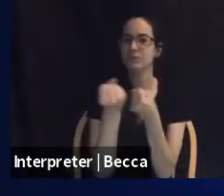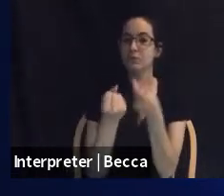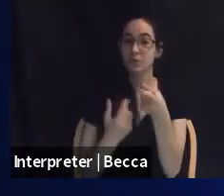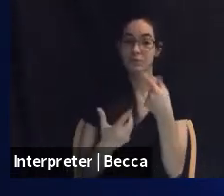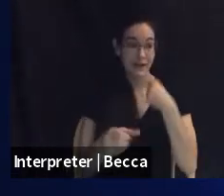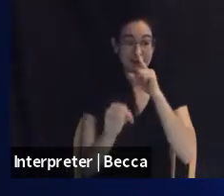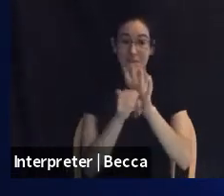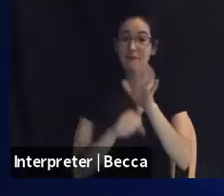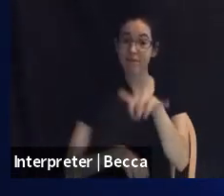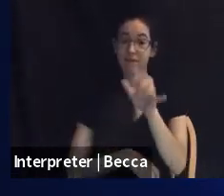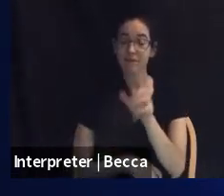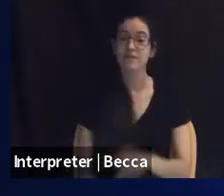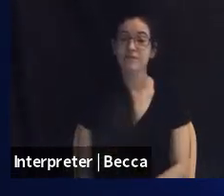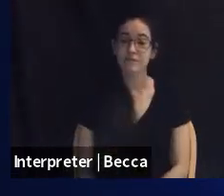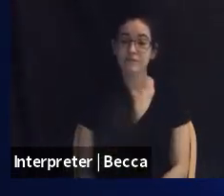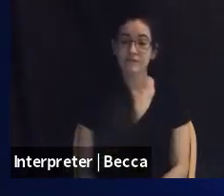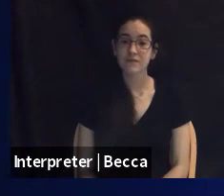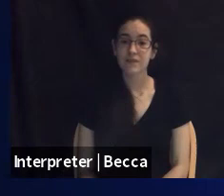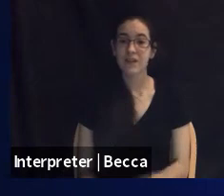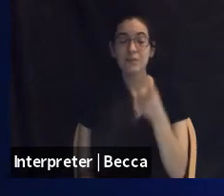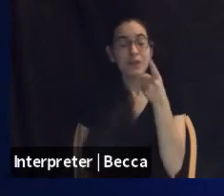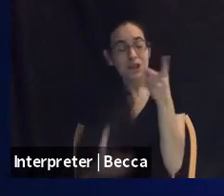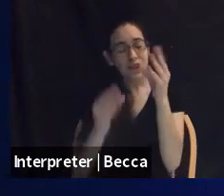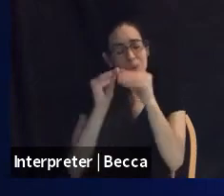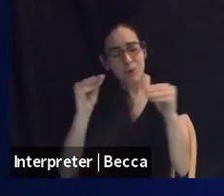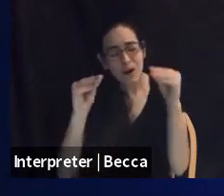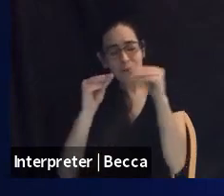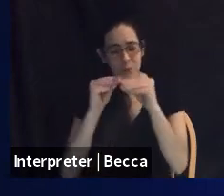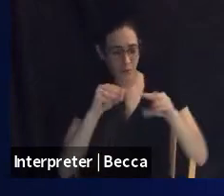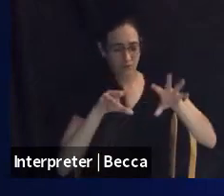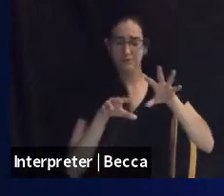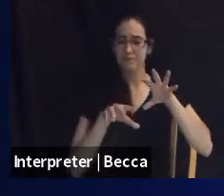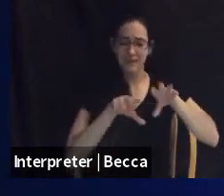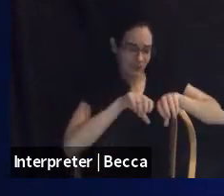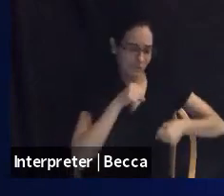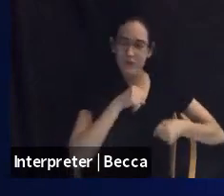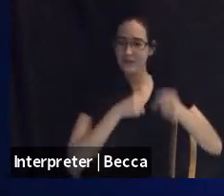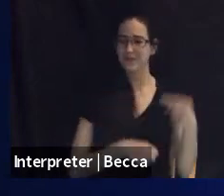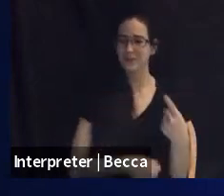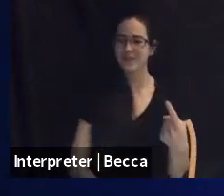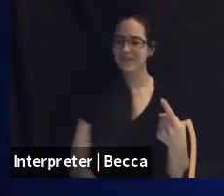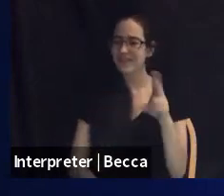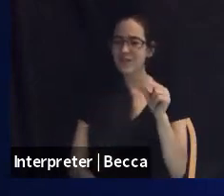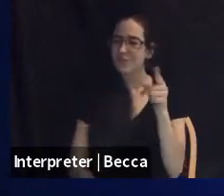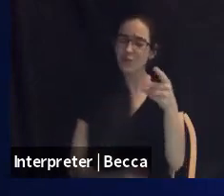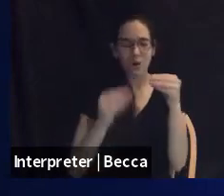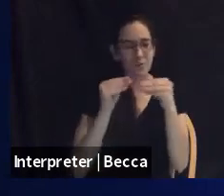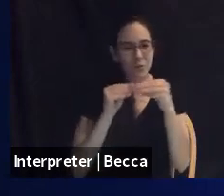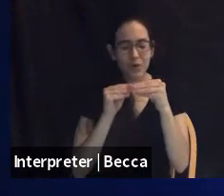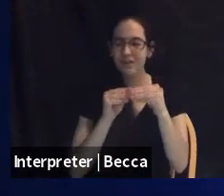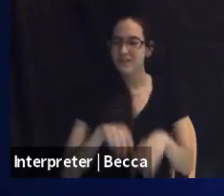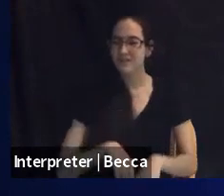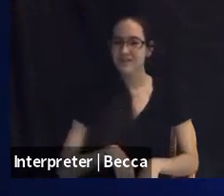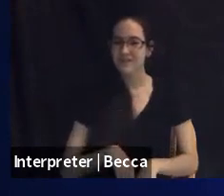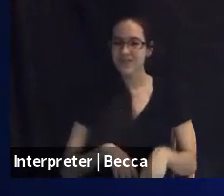that. But you're so much more than your brokenness. You're so much more than your current pain. You're so much